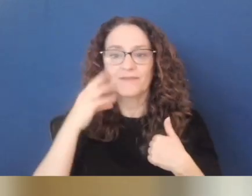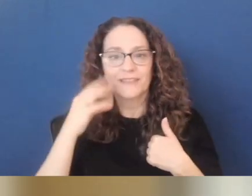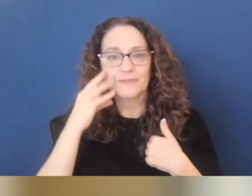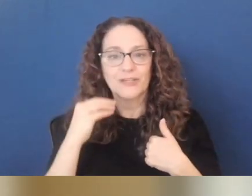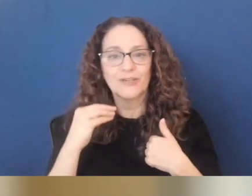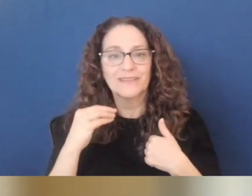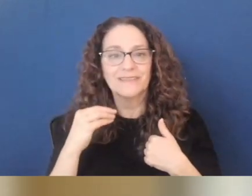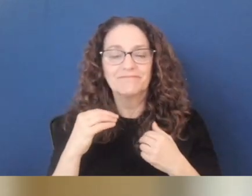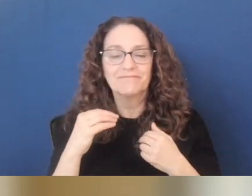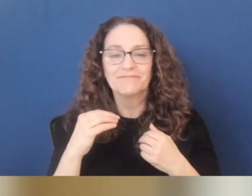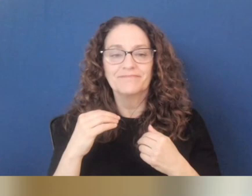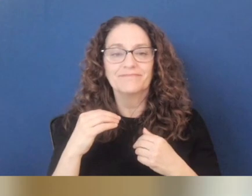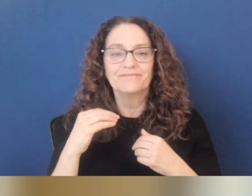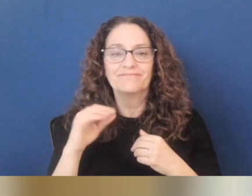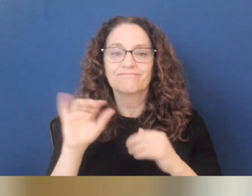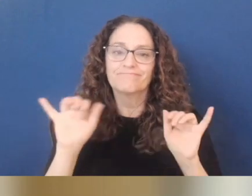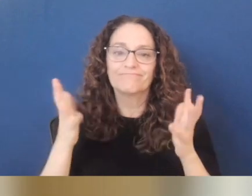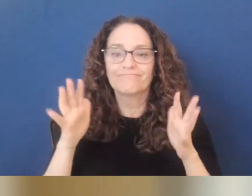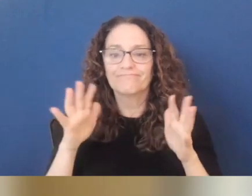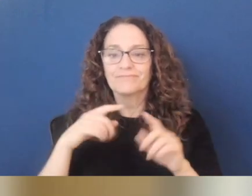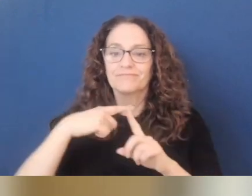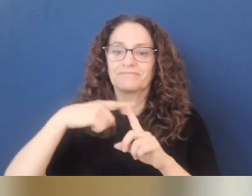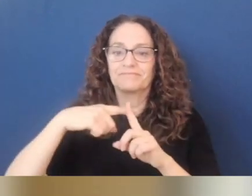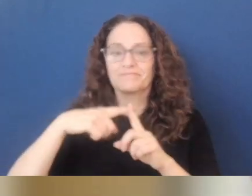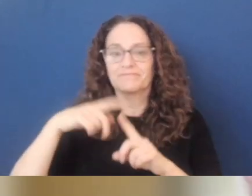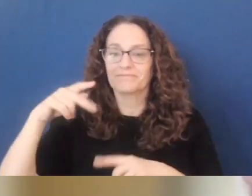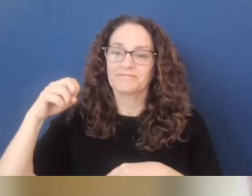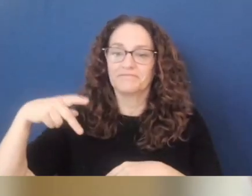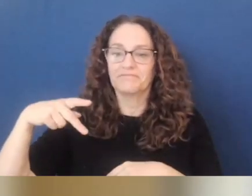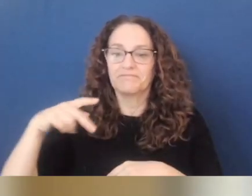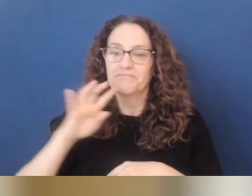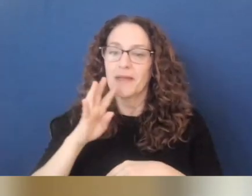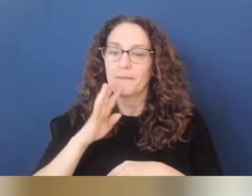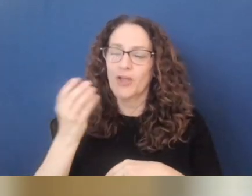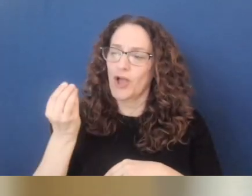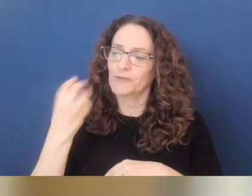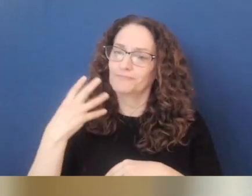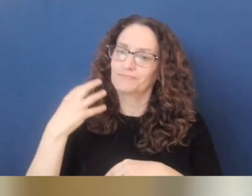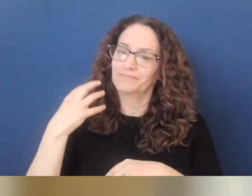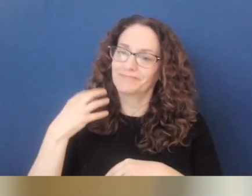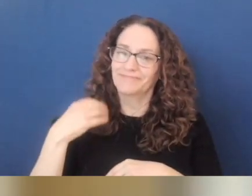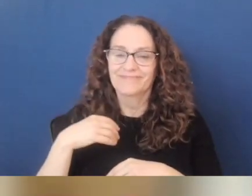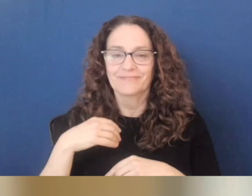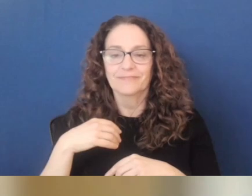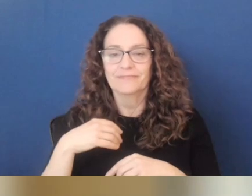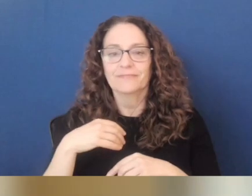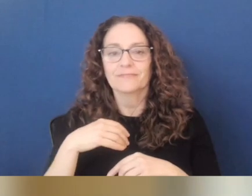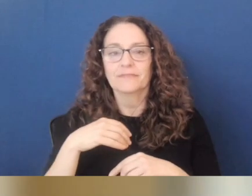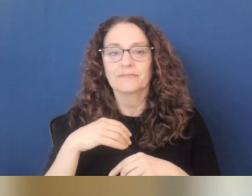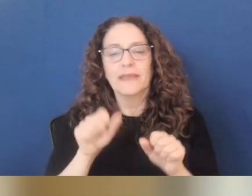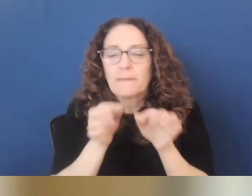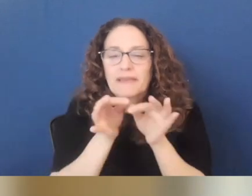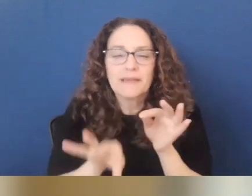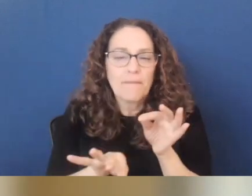talk, maybe, but not an elaborate big story. But the thoughts can be that simple. They don't have to be real